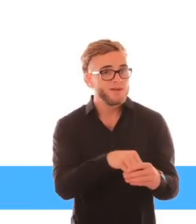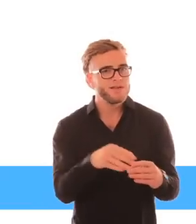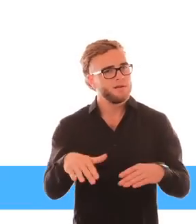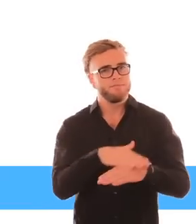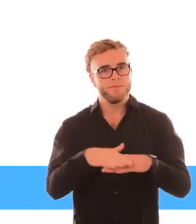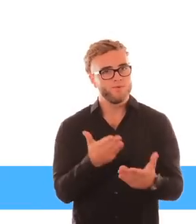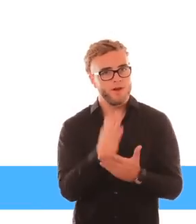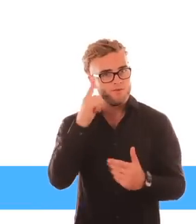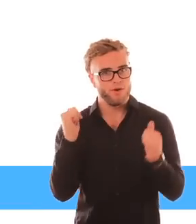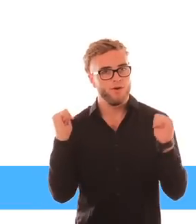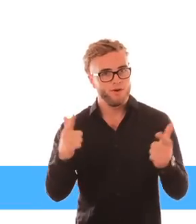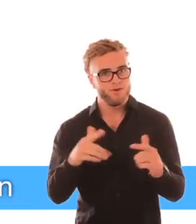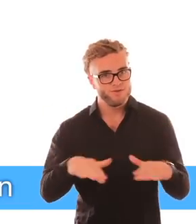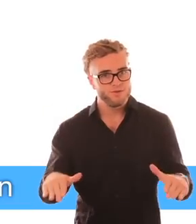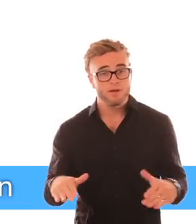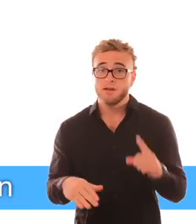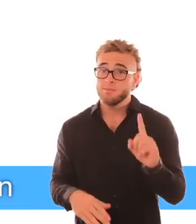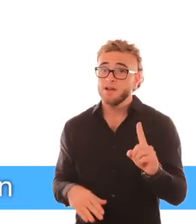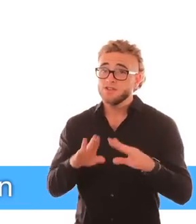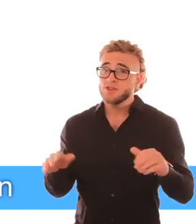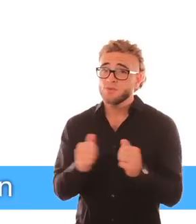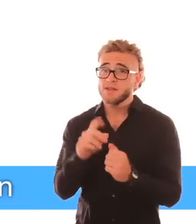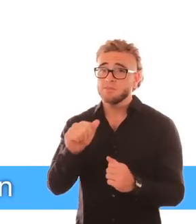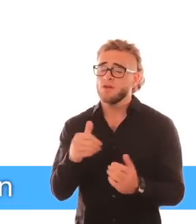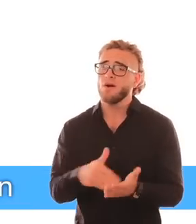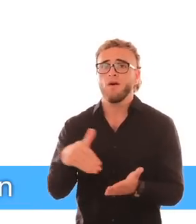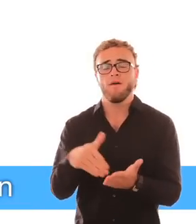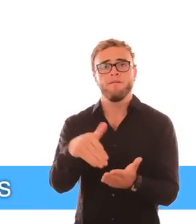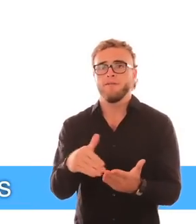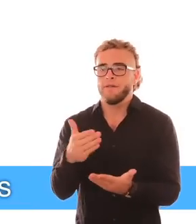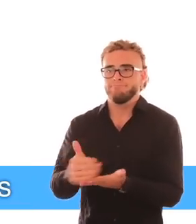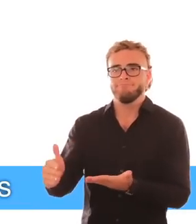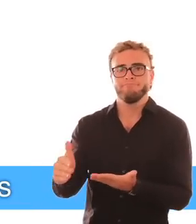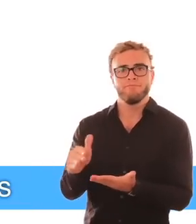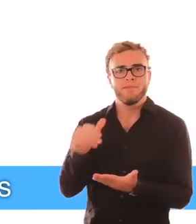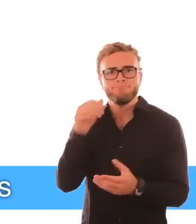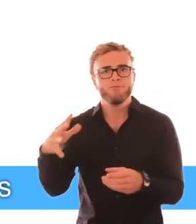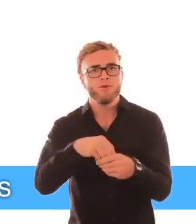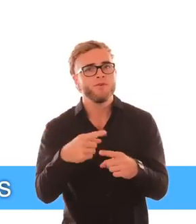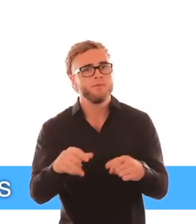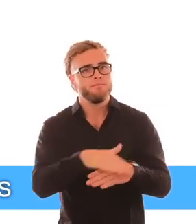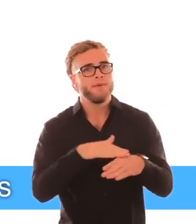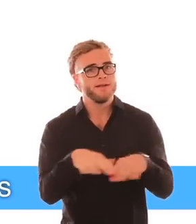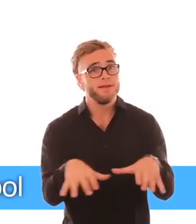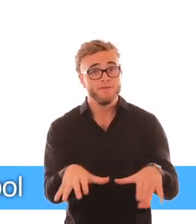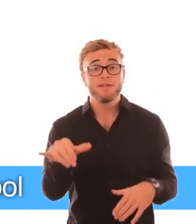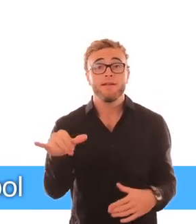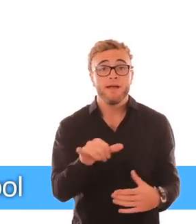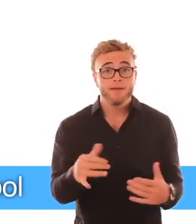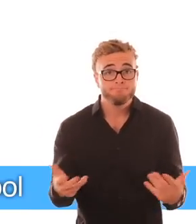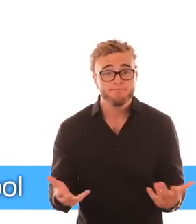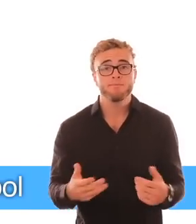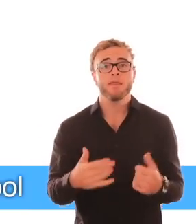Participation is a basic right for every child. However, children with disabilities are too often left out, excluded from the most basic activities